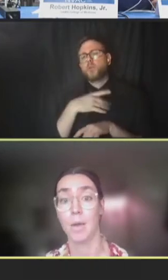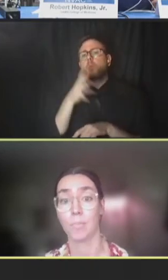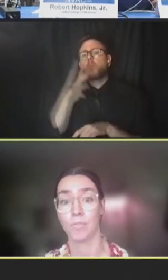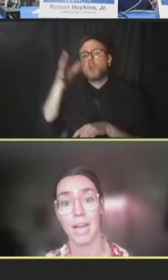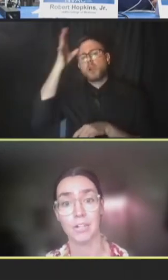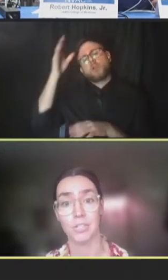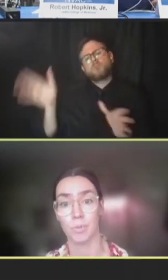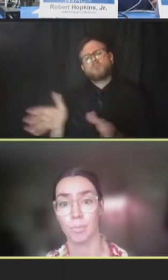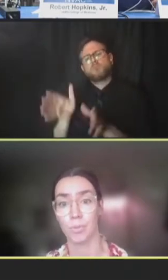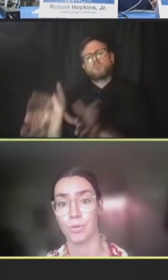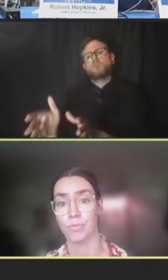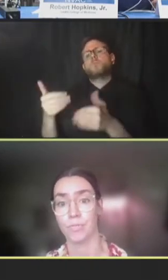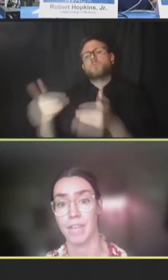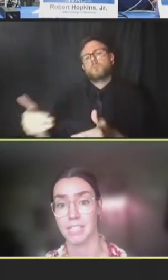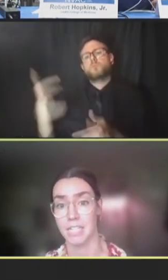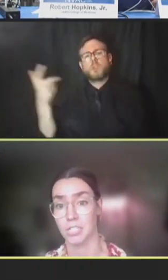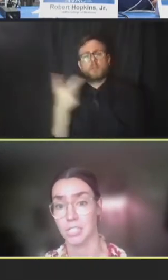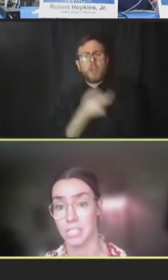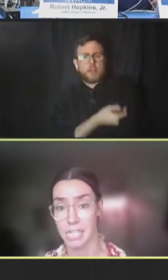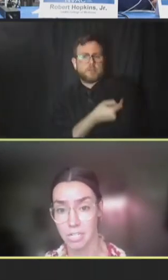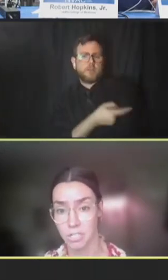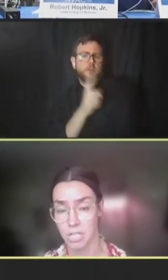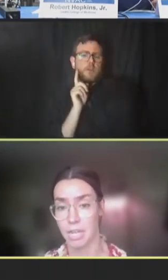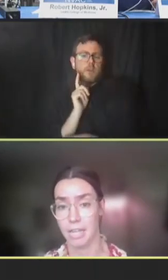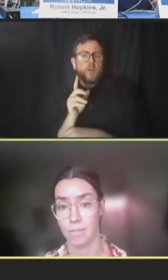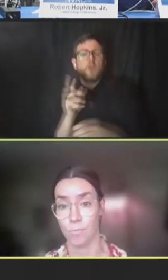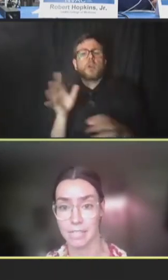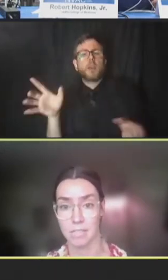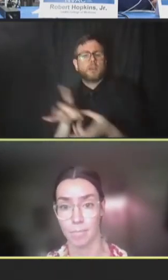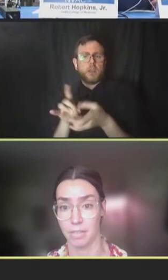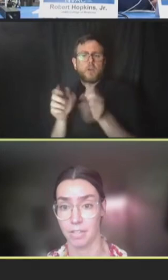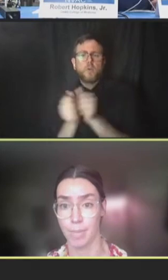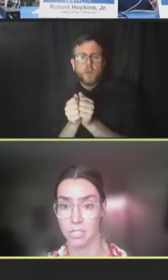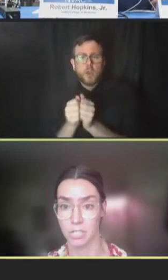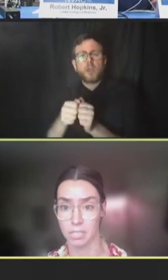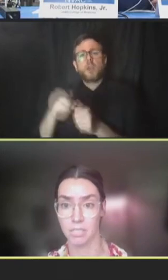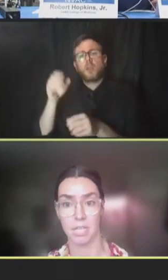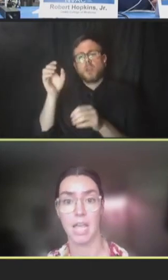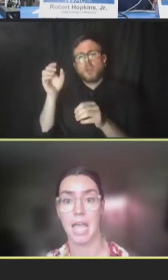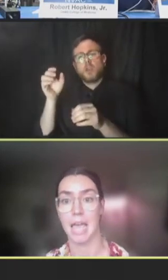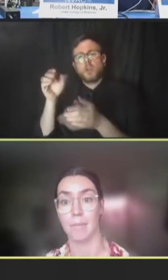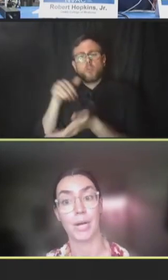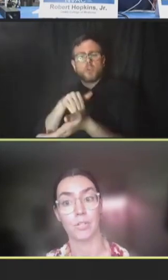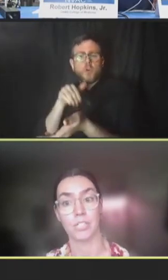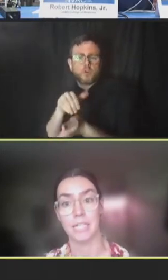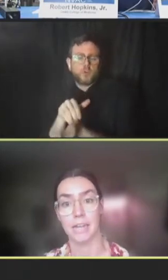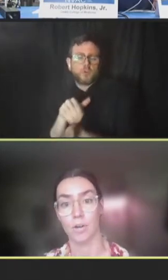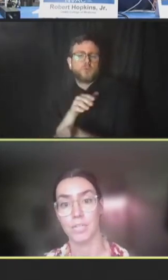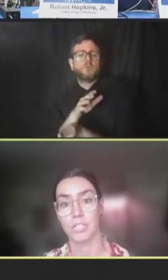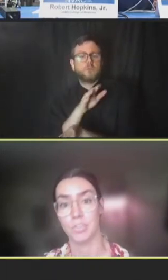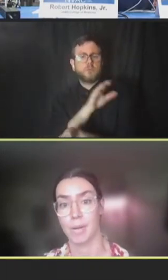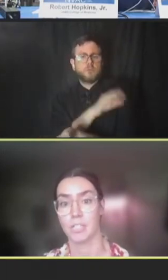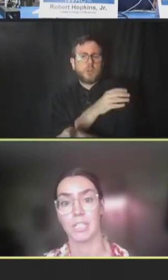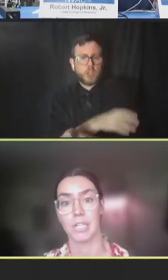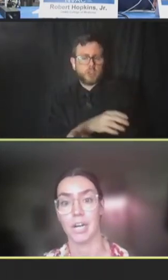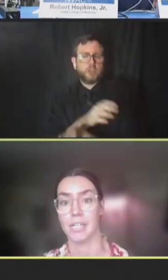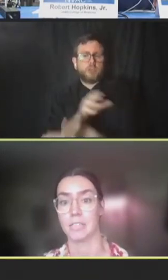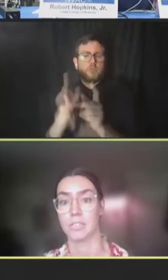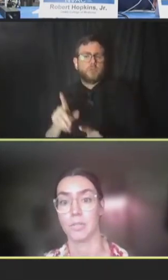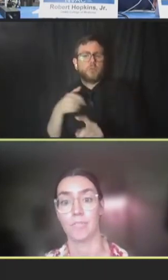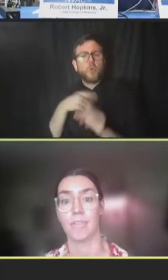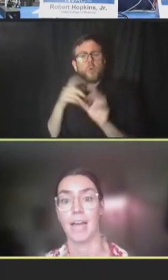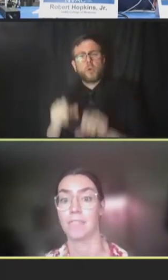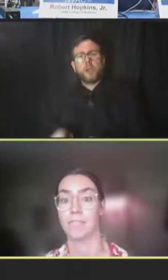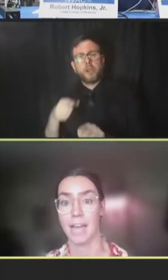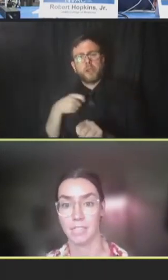with providers to improve vaccination education and rates among their patients, and prioritizing outreach to parents and